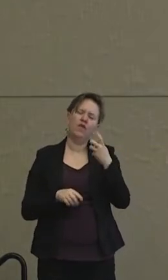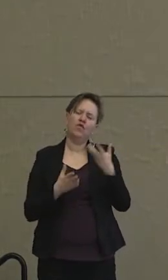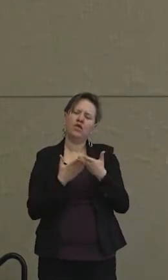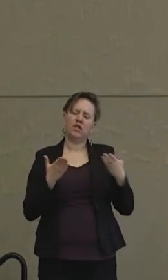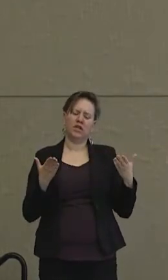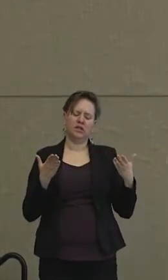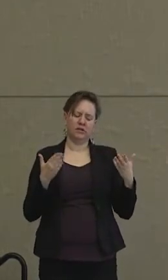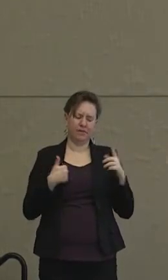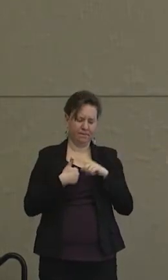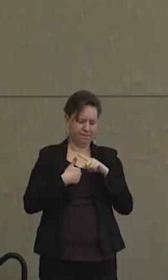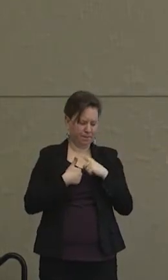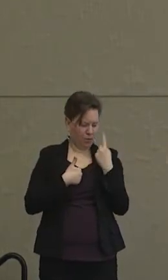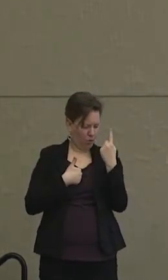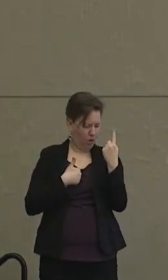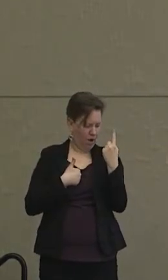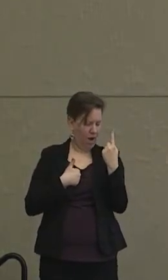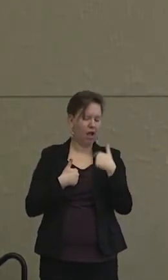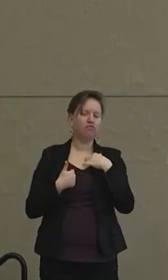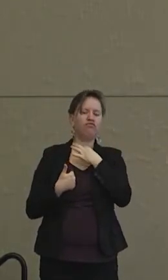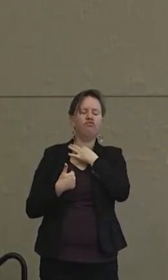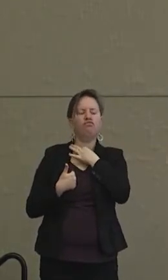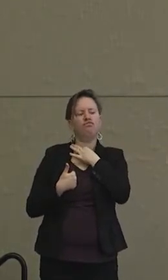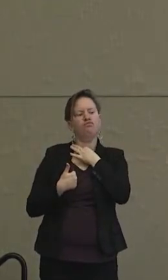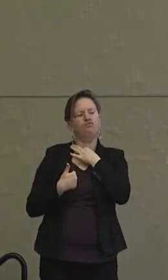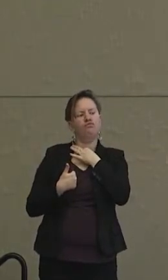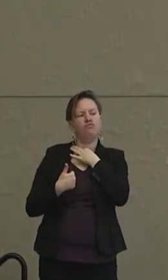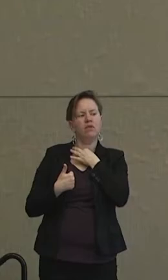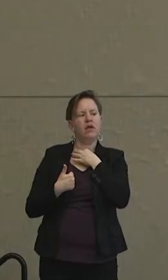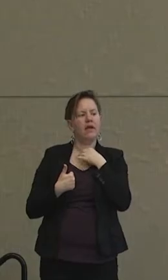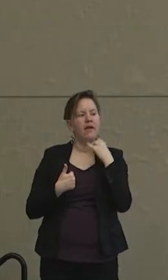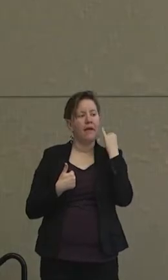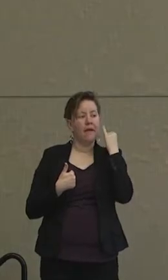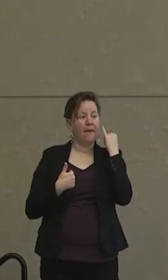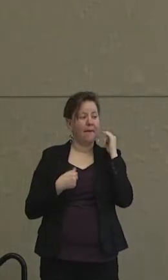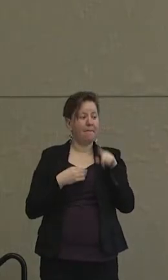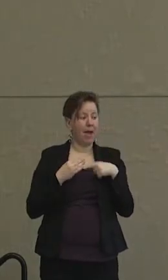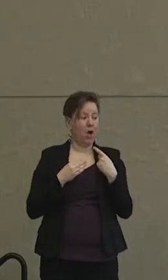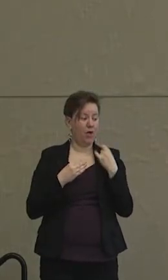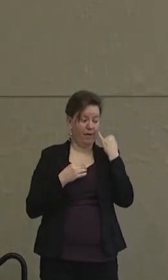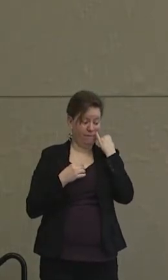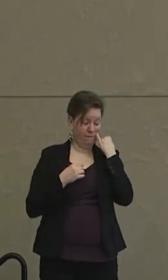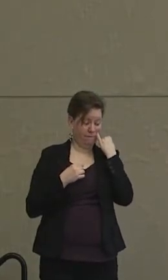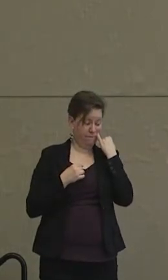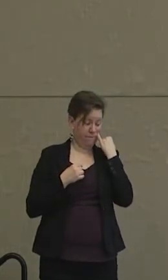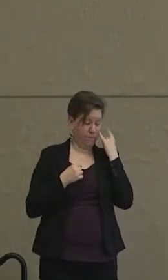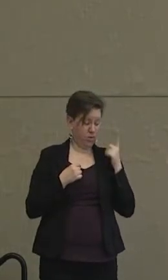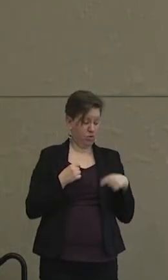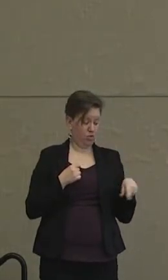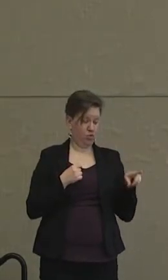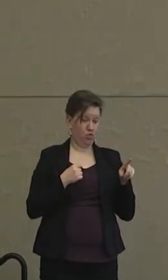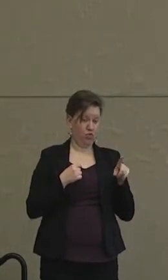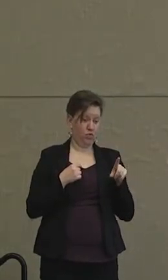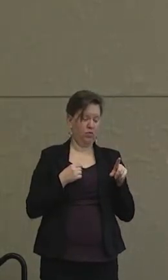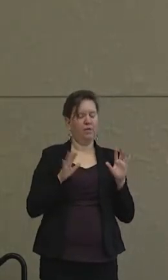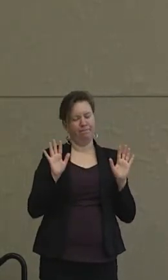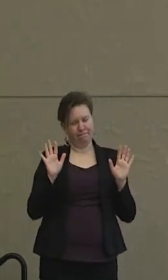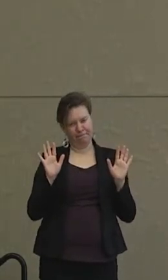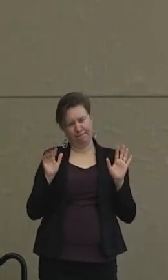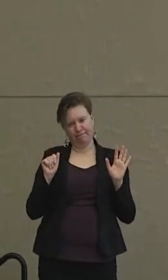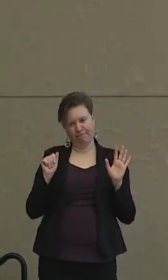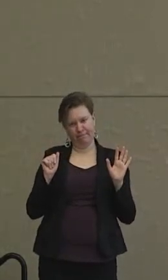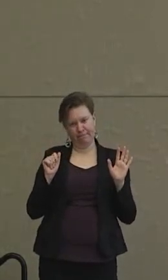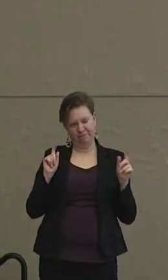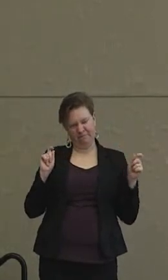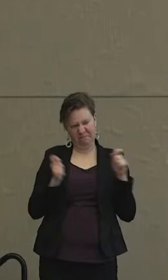things. One, I am curious about whether you think, let me put